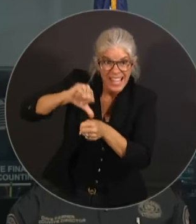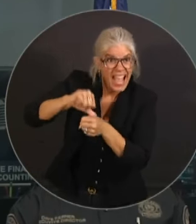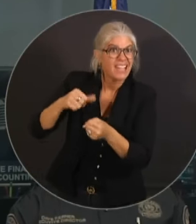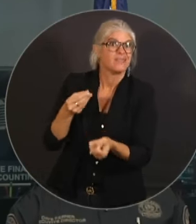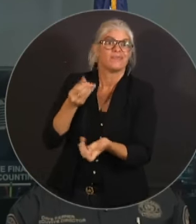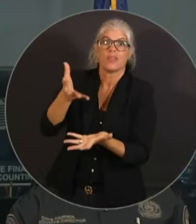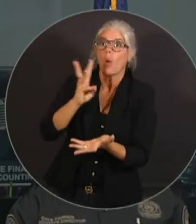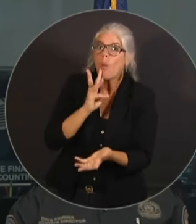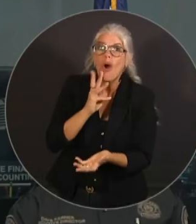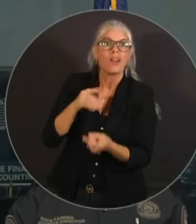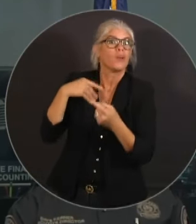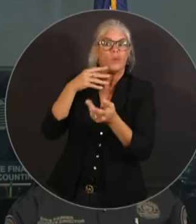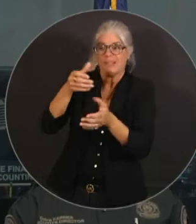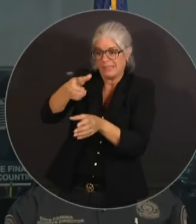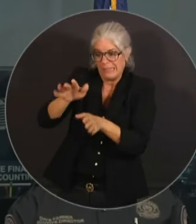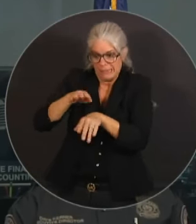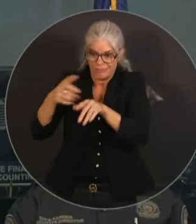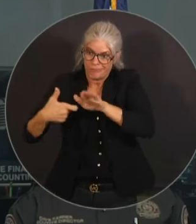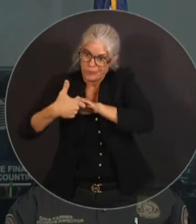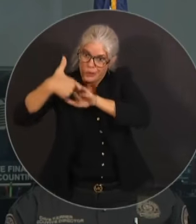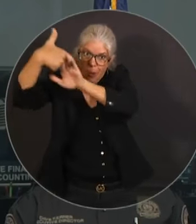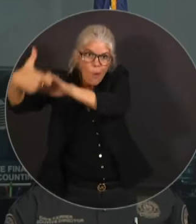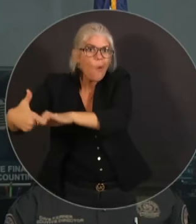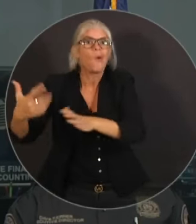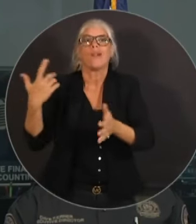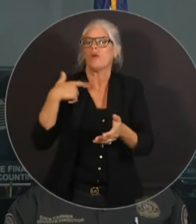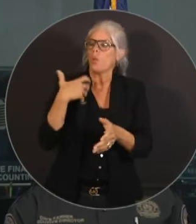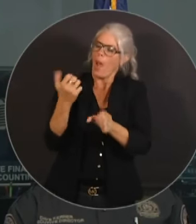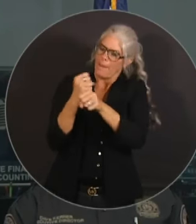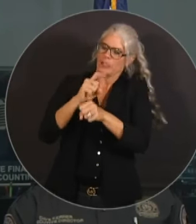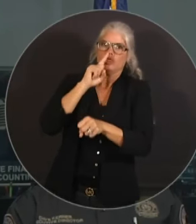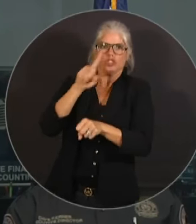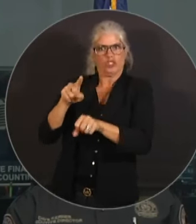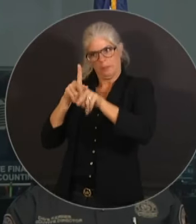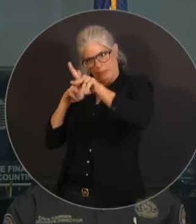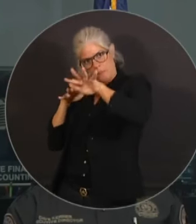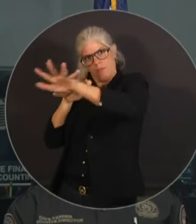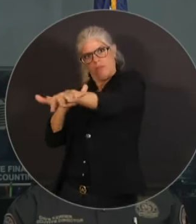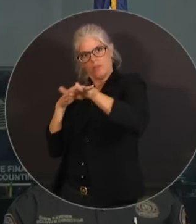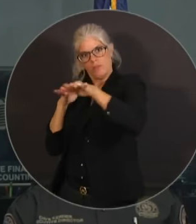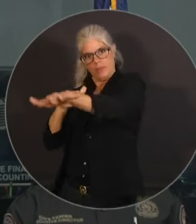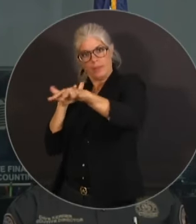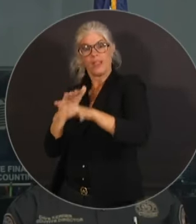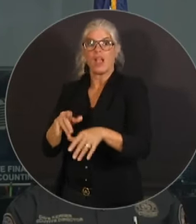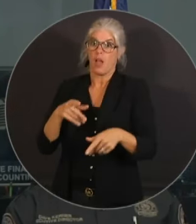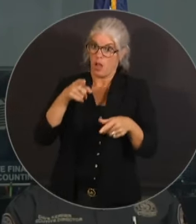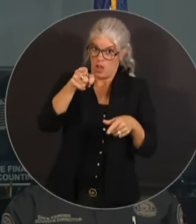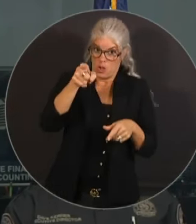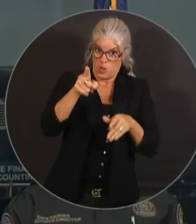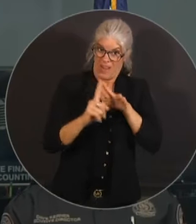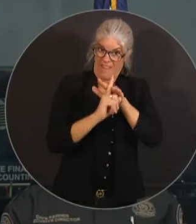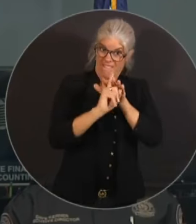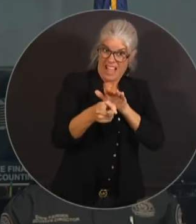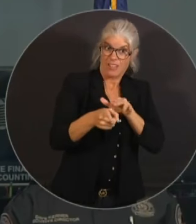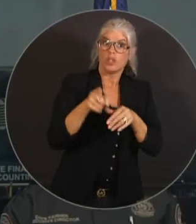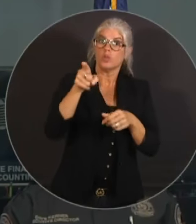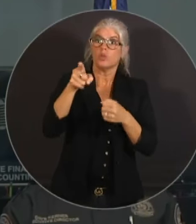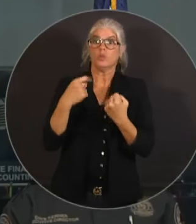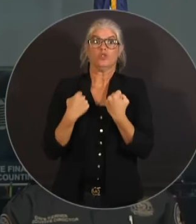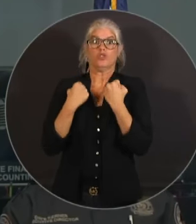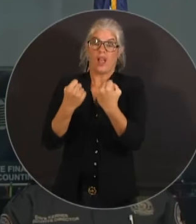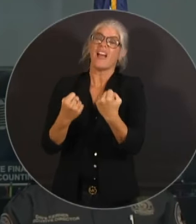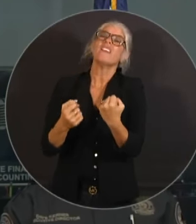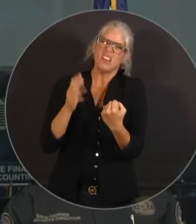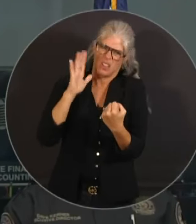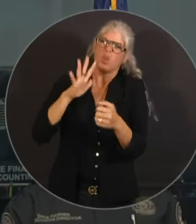vehicles from the travelway and keep the evacuations flowing. Please remember, as you evacuate, traffic will be heavy. Go